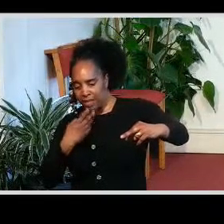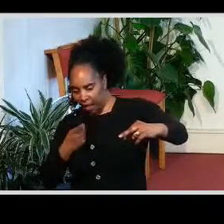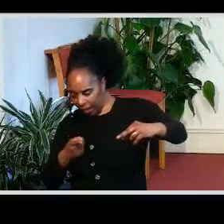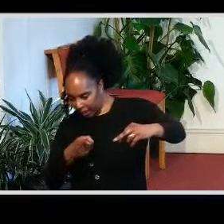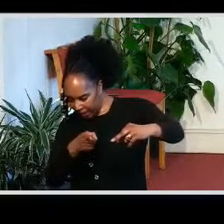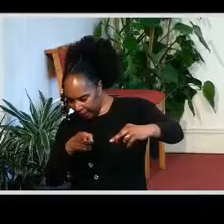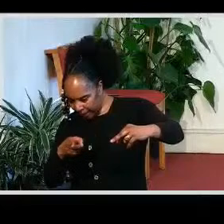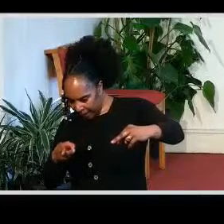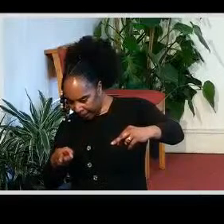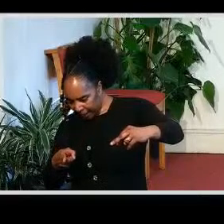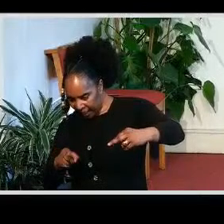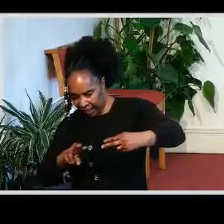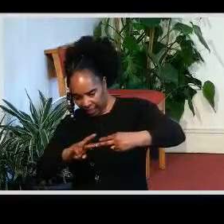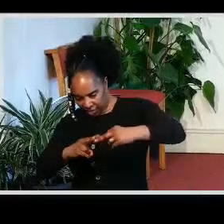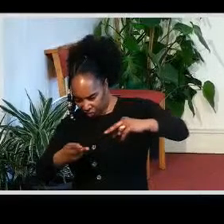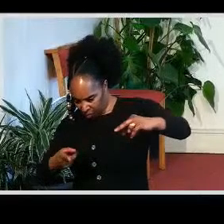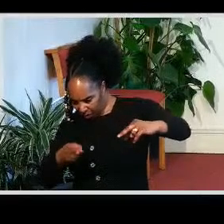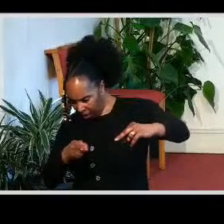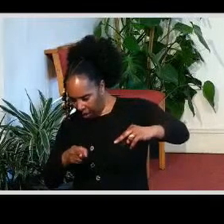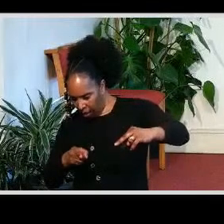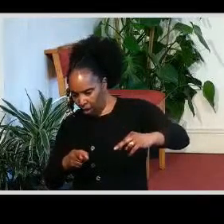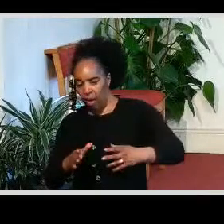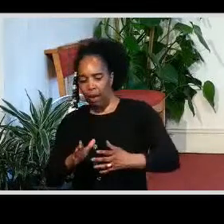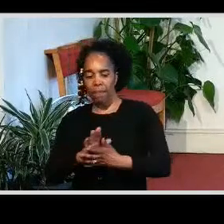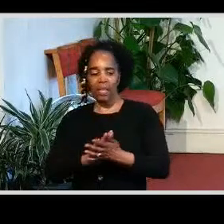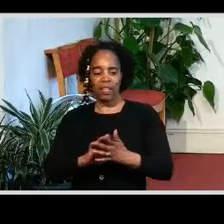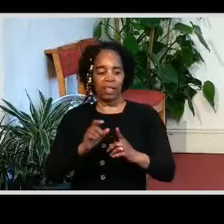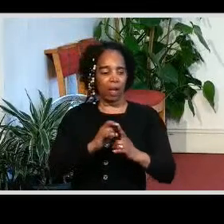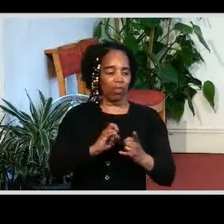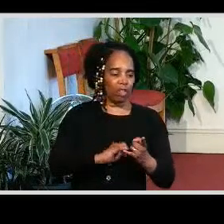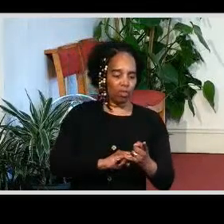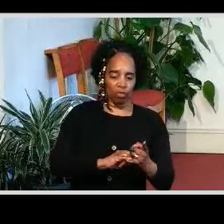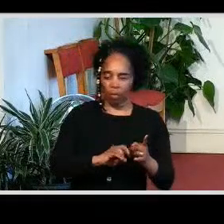that point in the genes coming together.